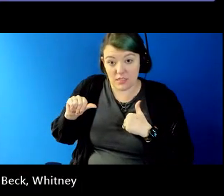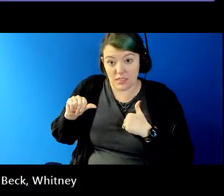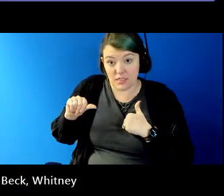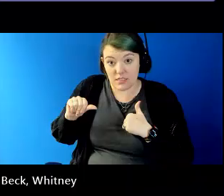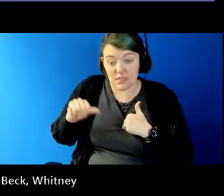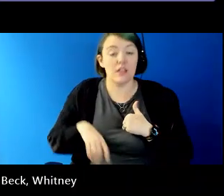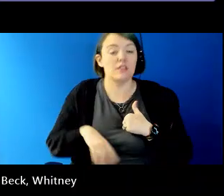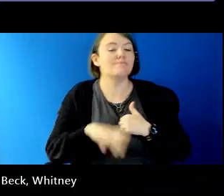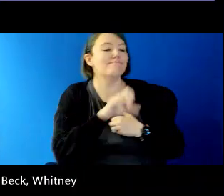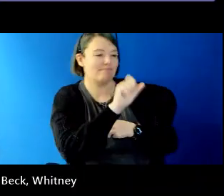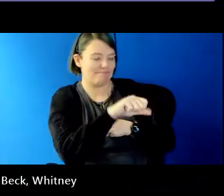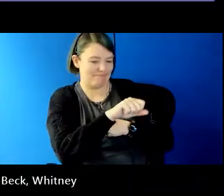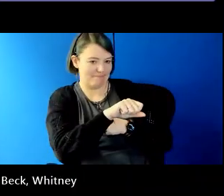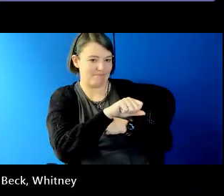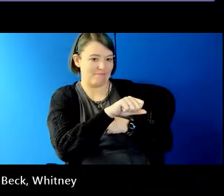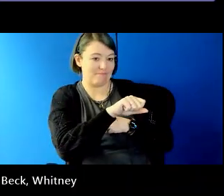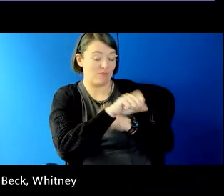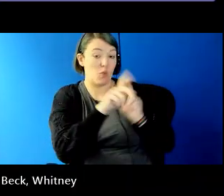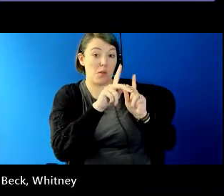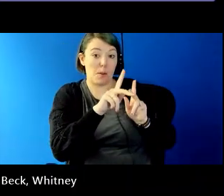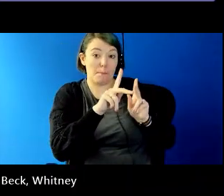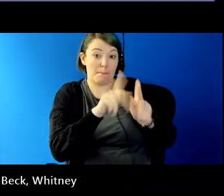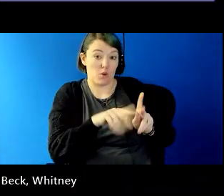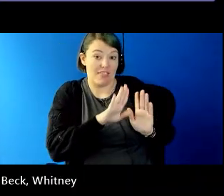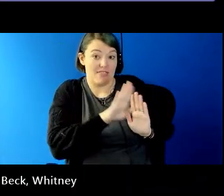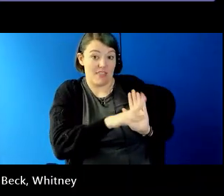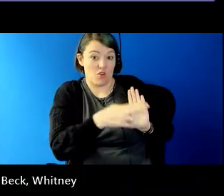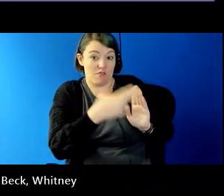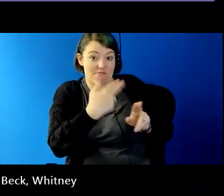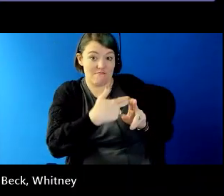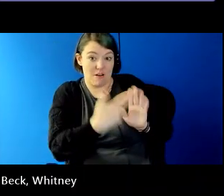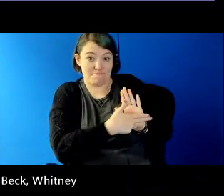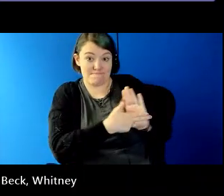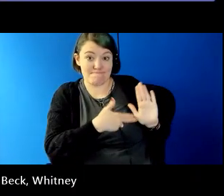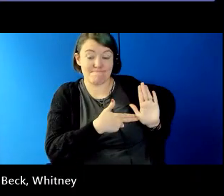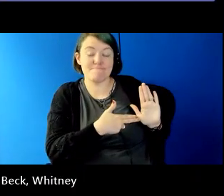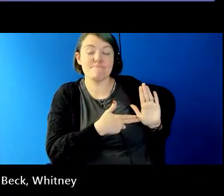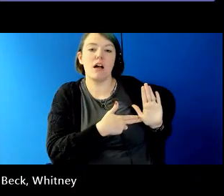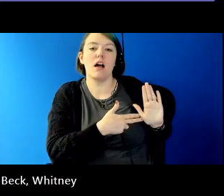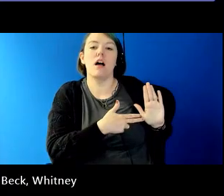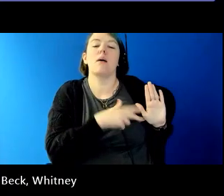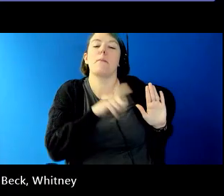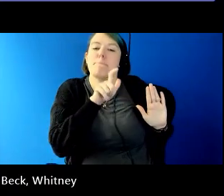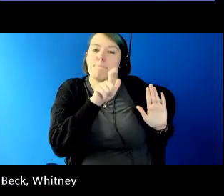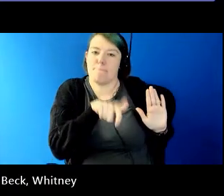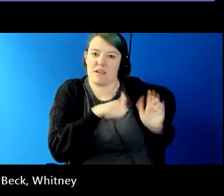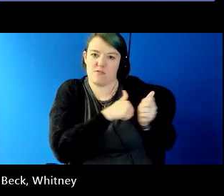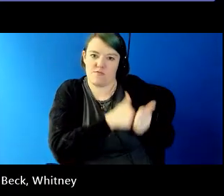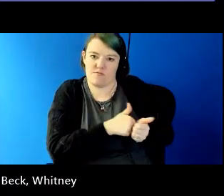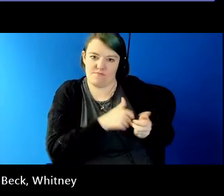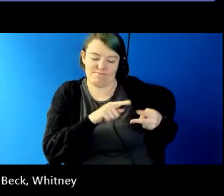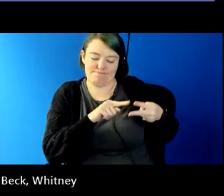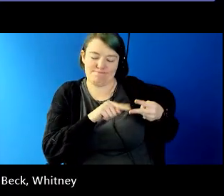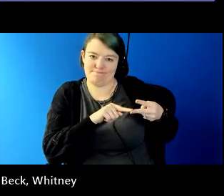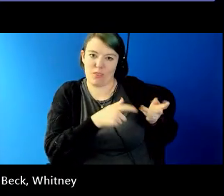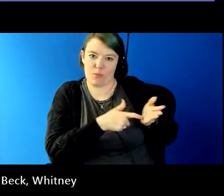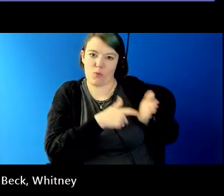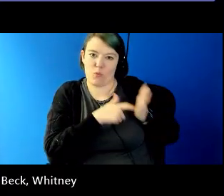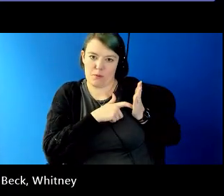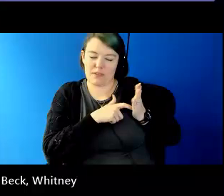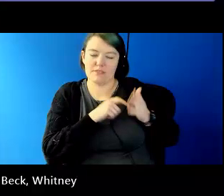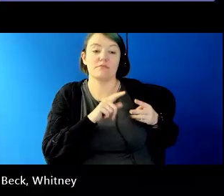Yes, so the person on the account is always a person that's eligible, so they must fit those two pieces of eligibility. One feature of the program